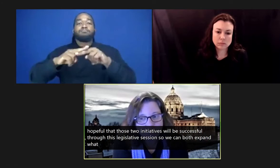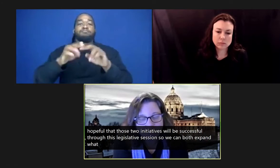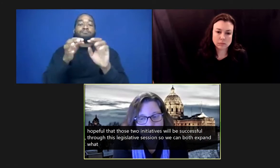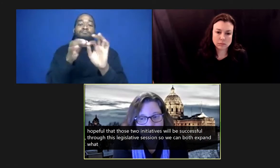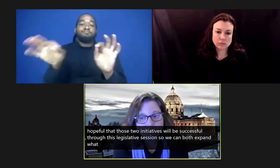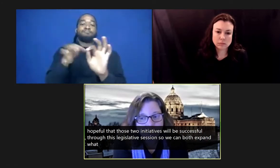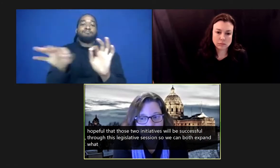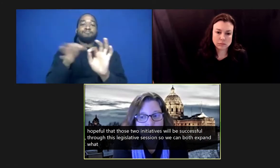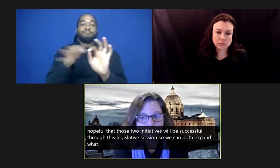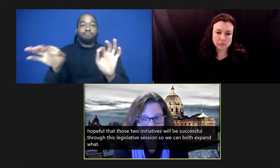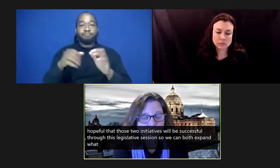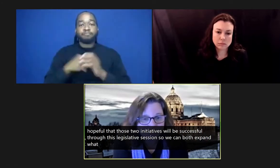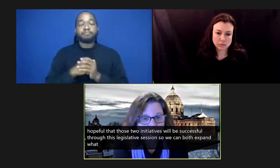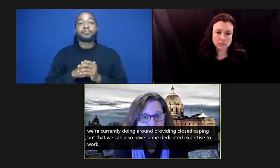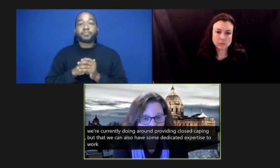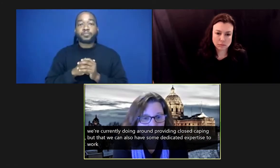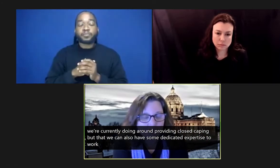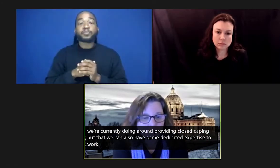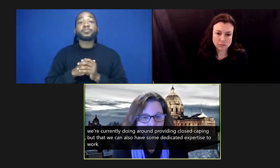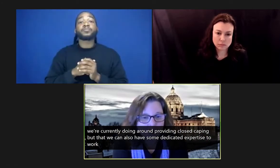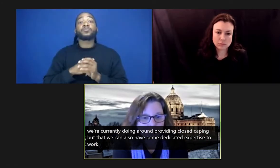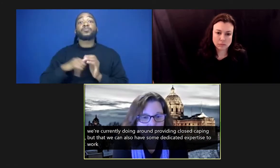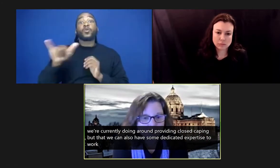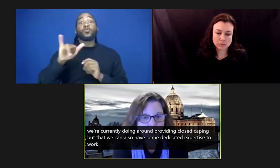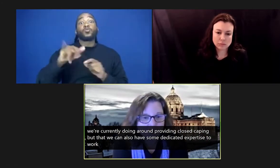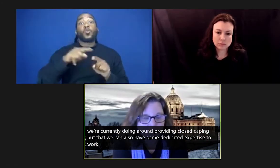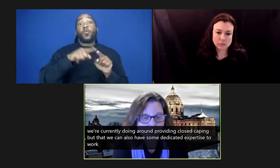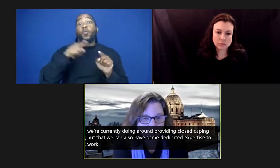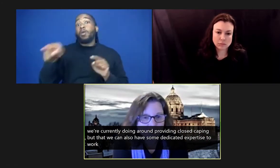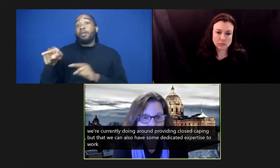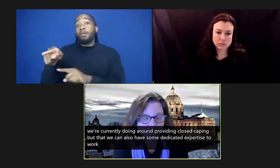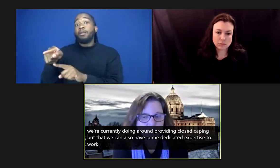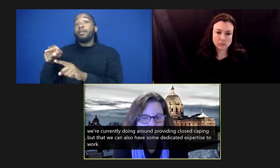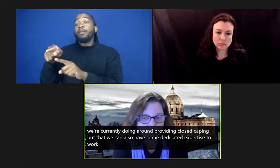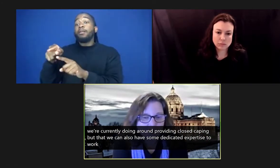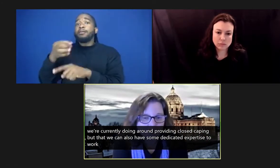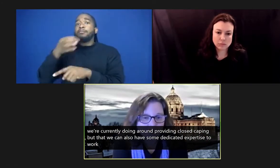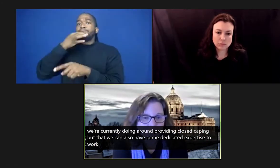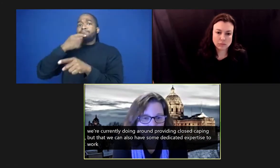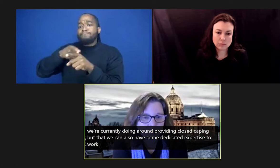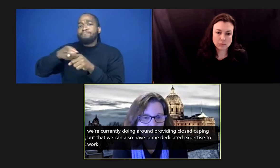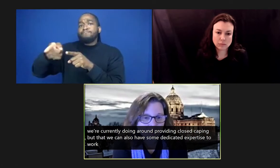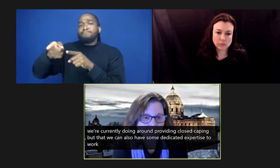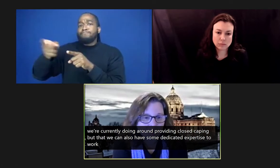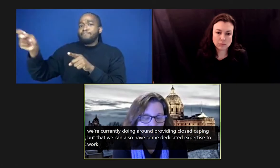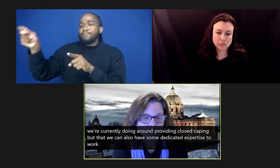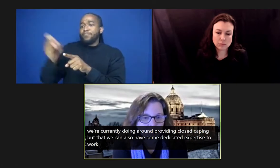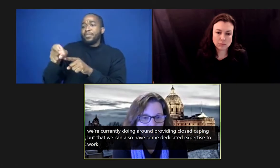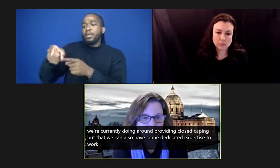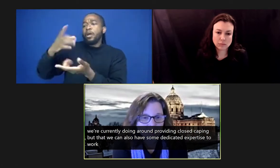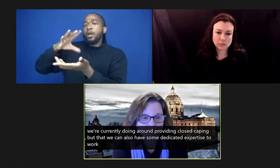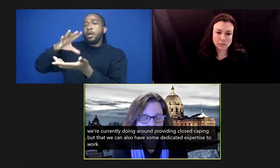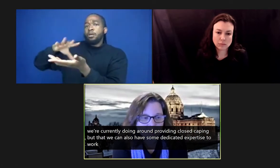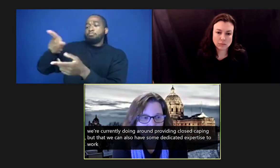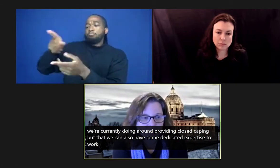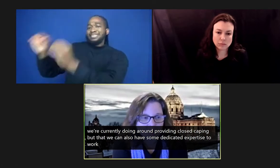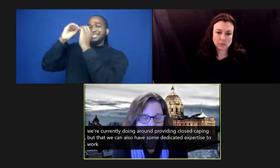us and increase our knowledge base about how best to serve the community.